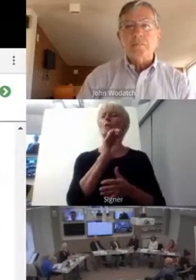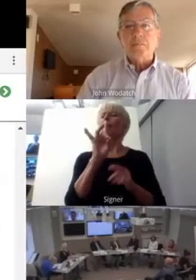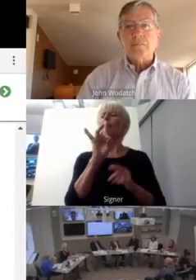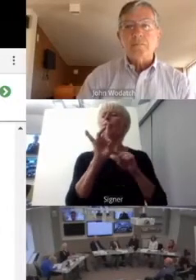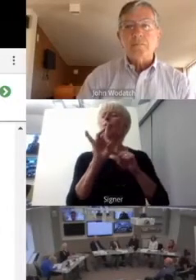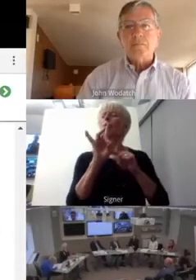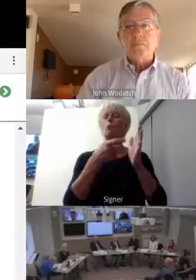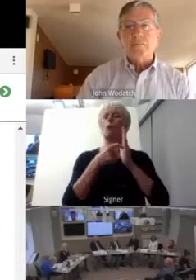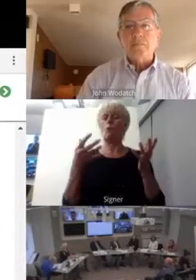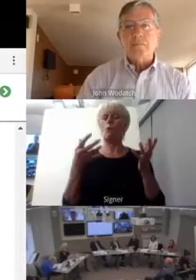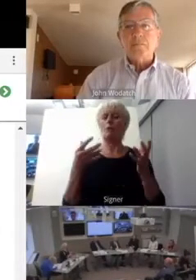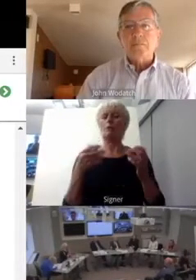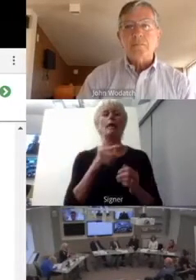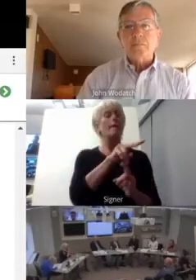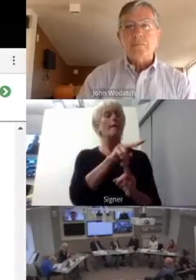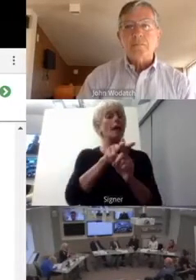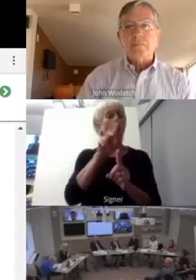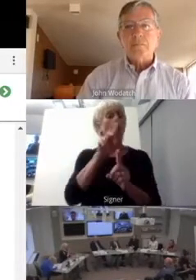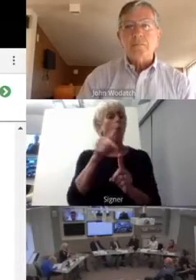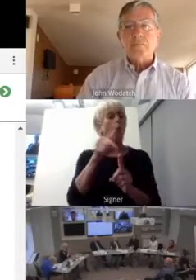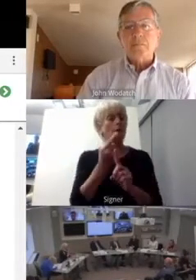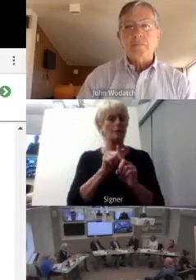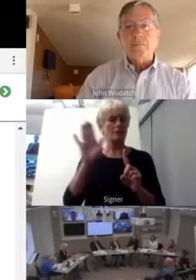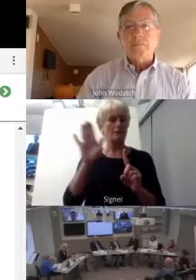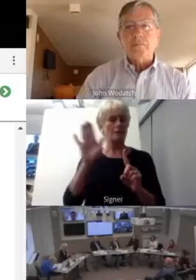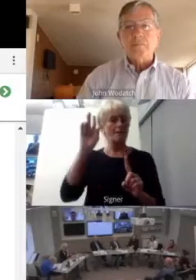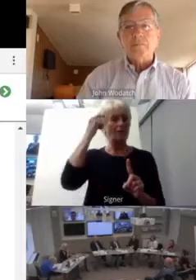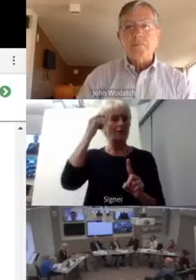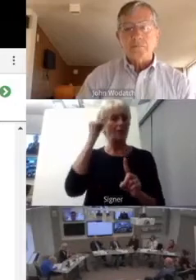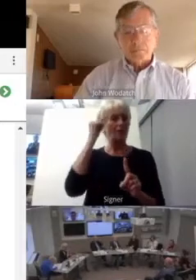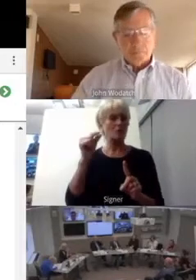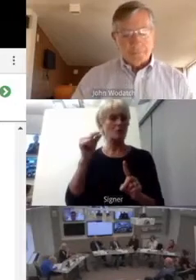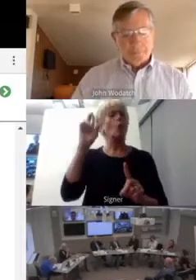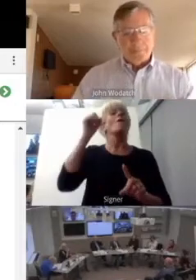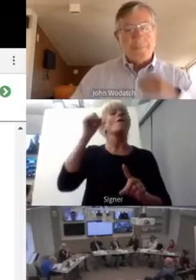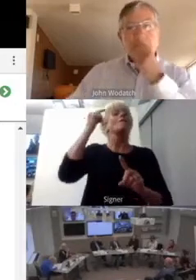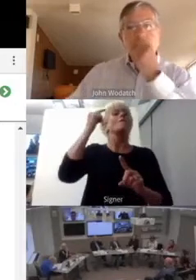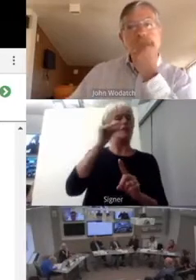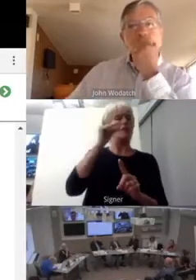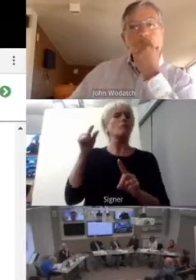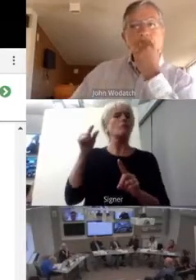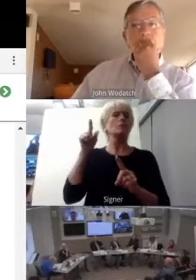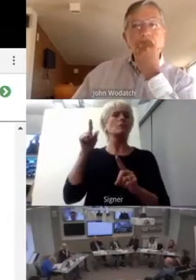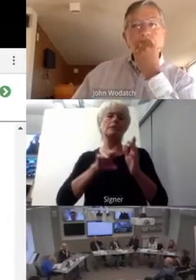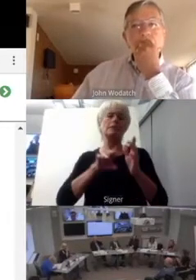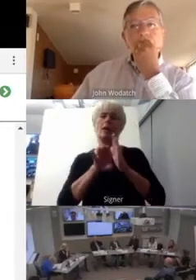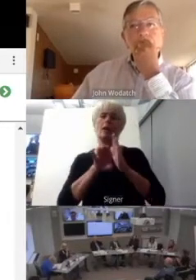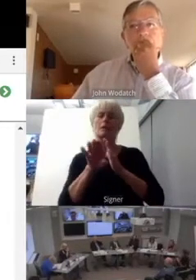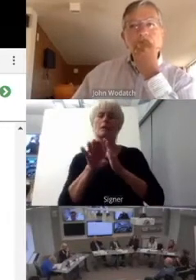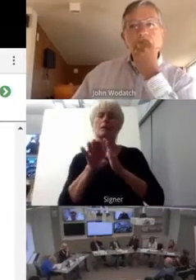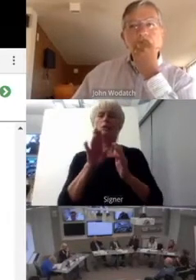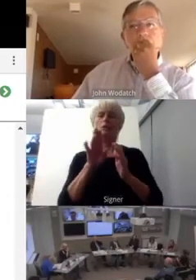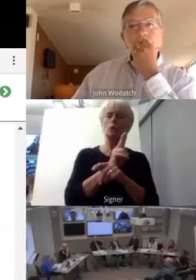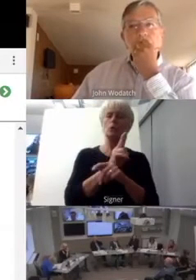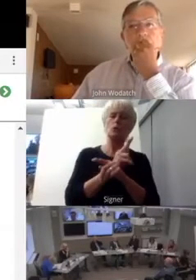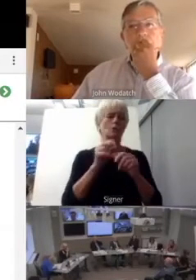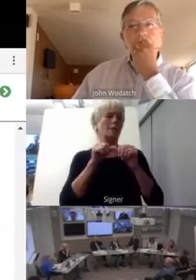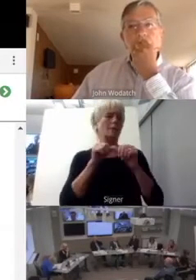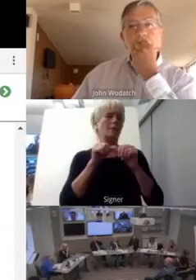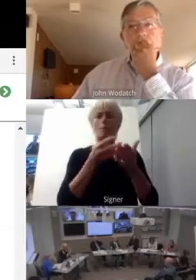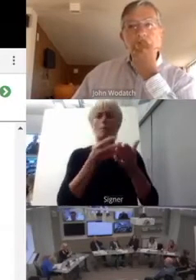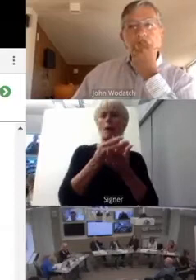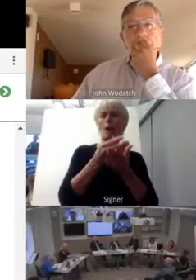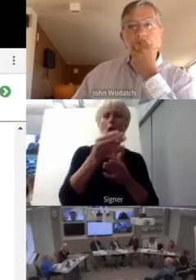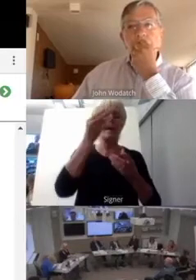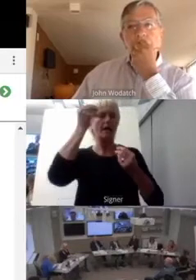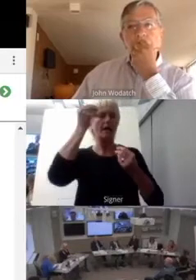government. So whenever the federal government develops, uses, maintains, or procures information technology, be that a website